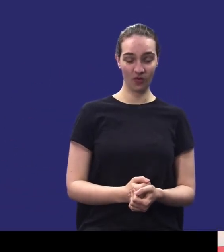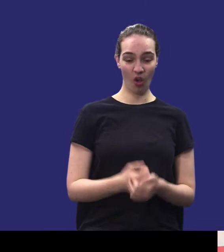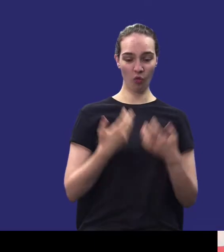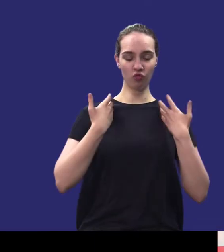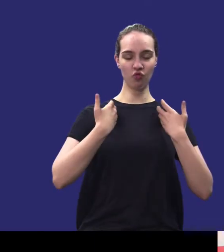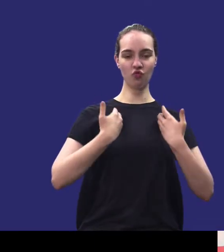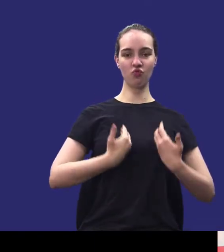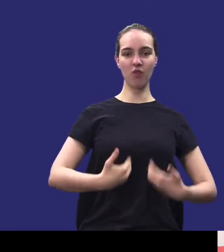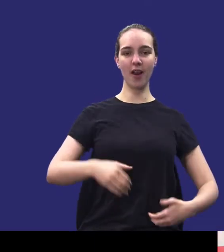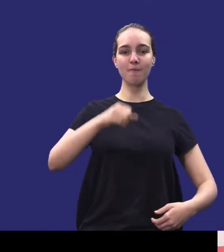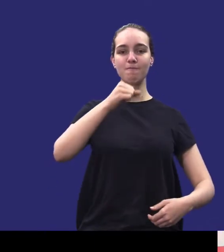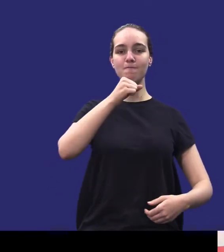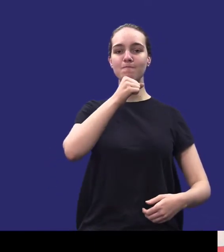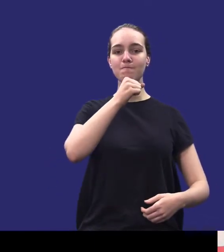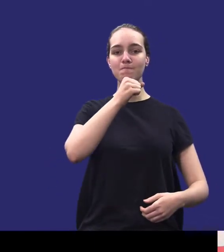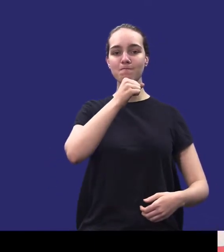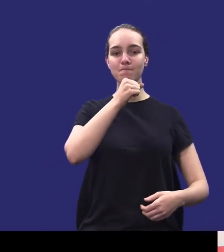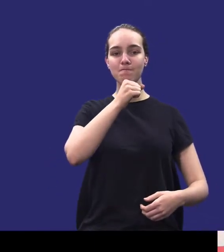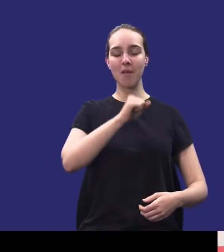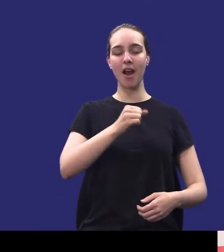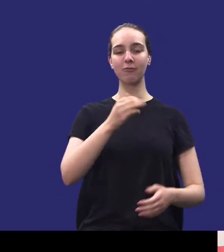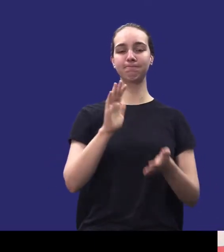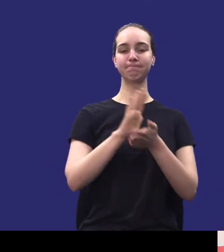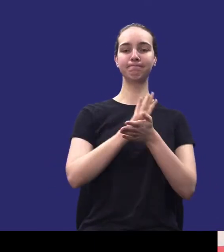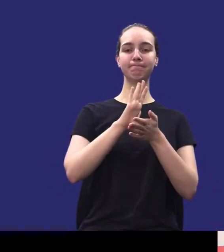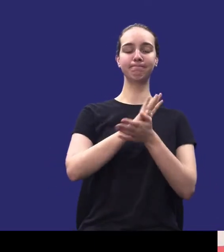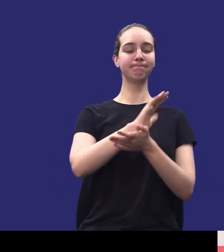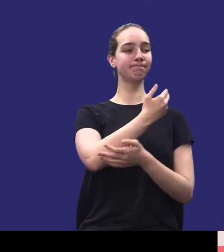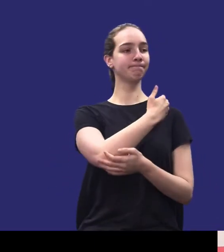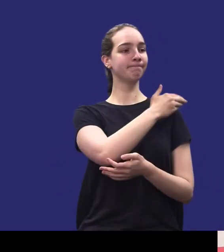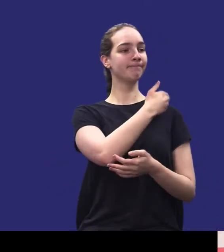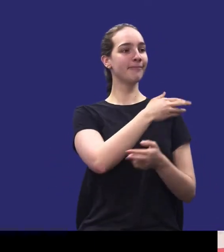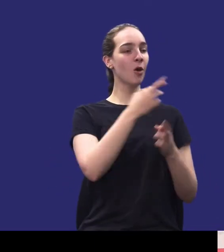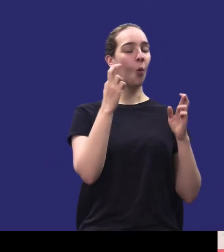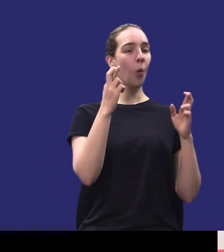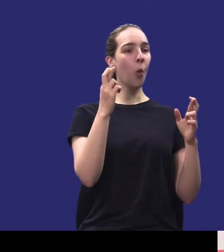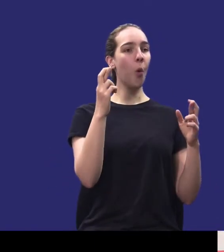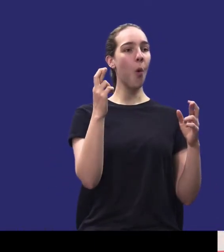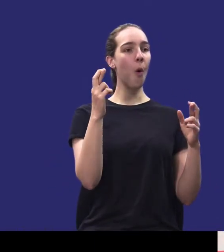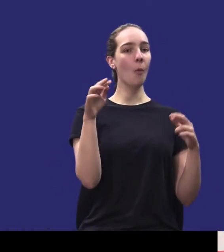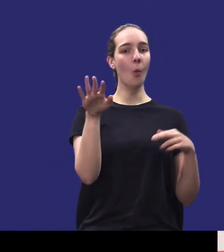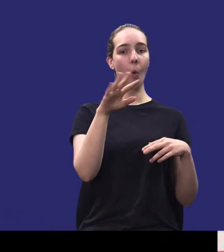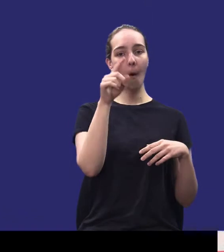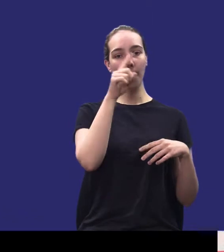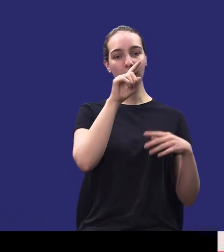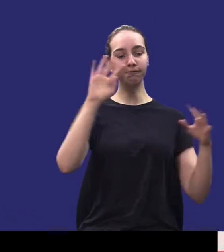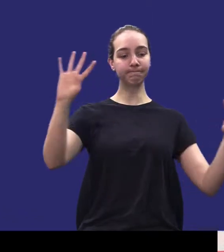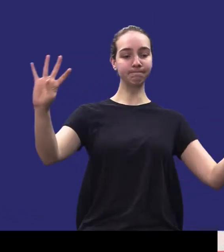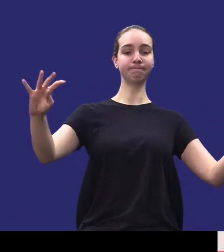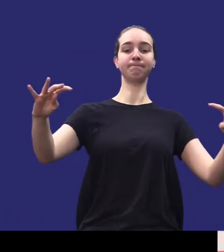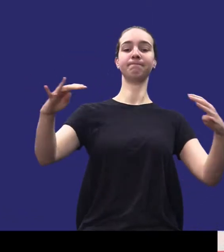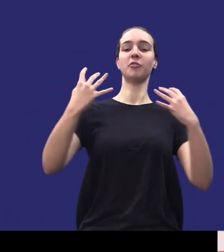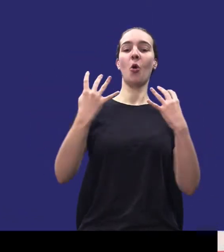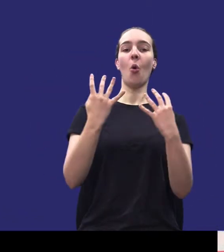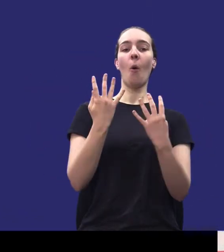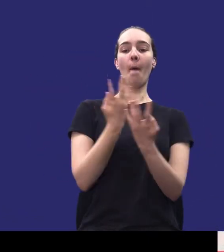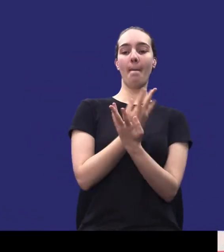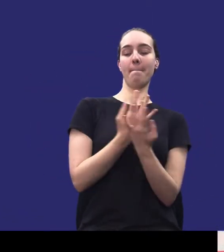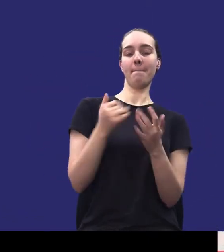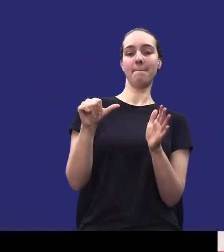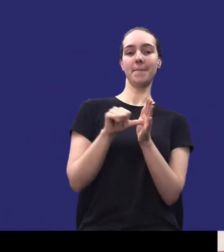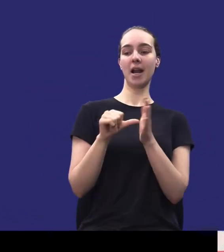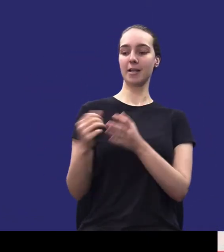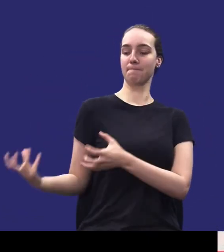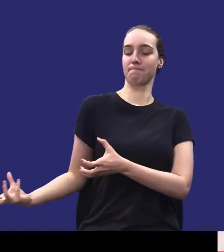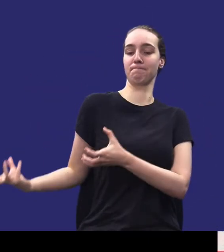The rich man was very pleased with himself, and he hoped everybody would notice how much money he put into the